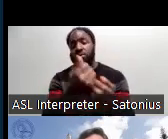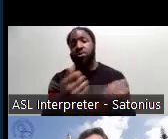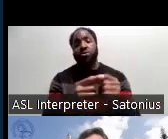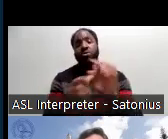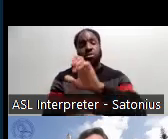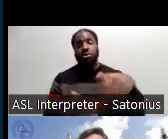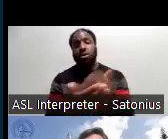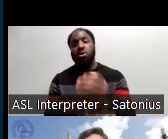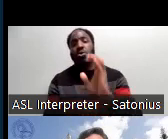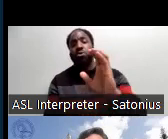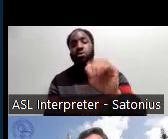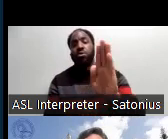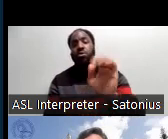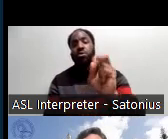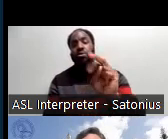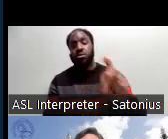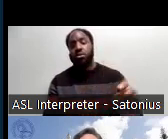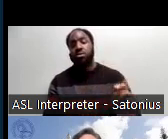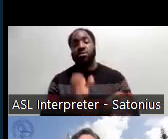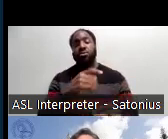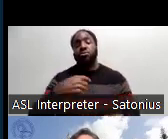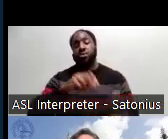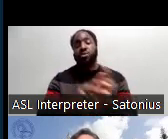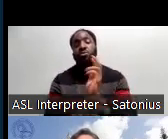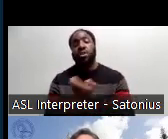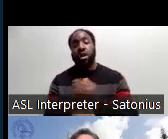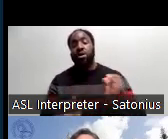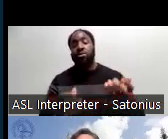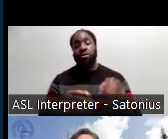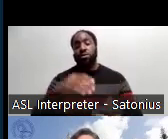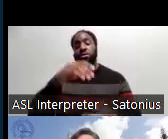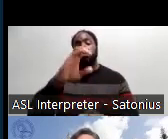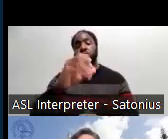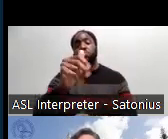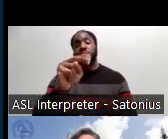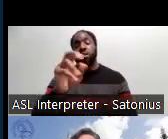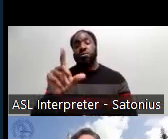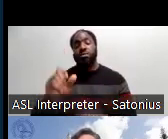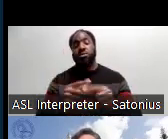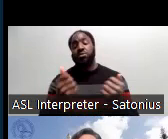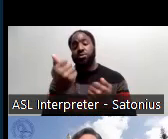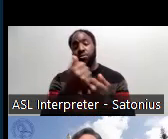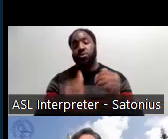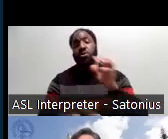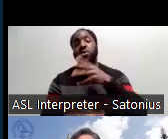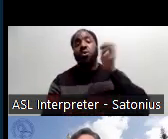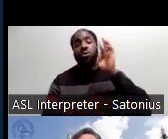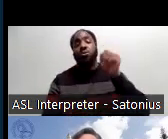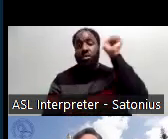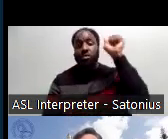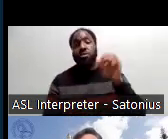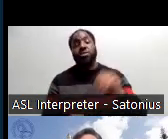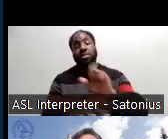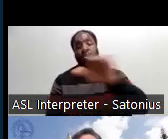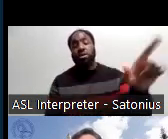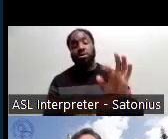state administration so we can all use our channels to stand with and for older adults and people with disabilities in all of California